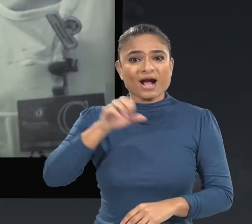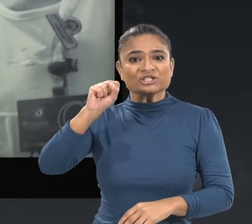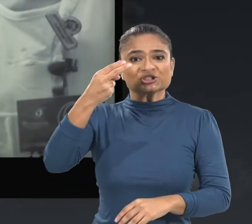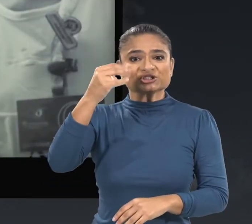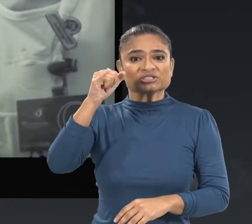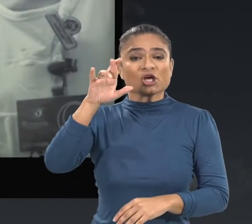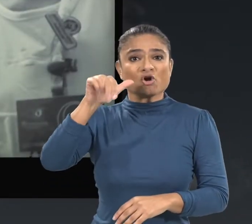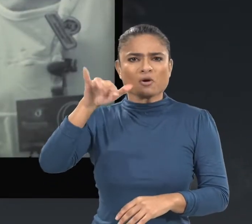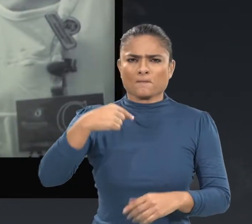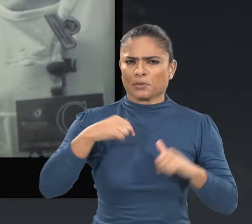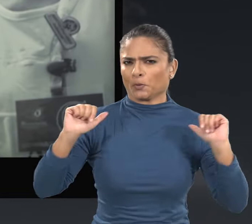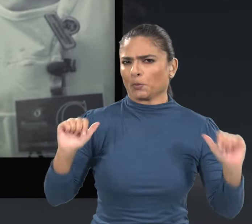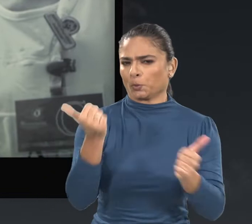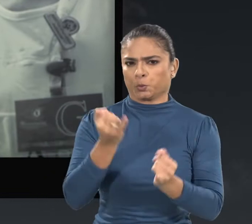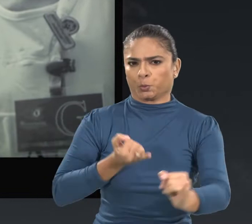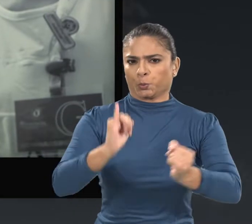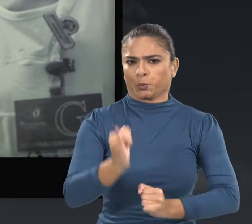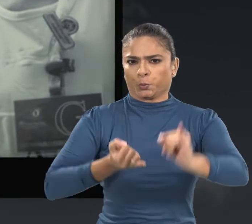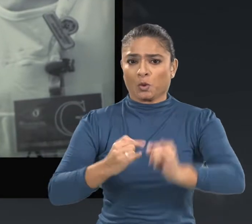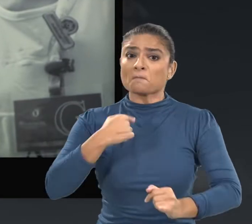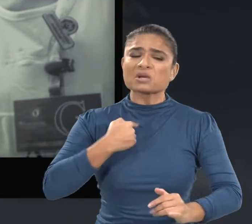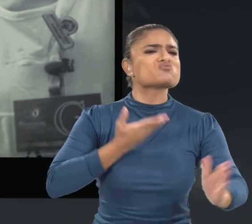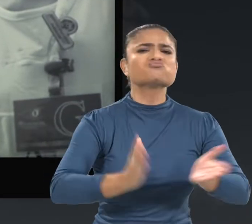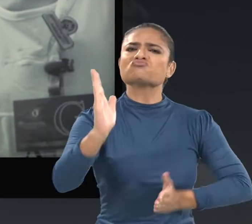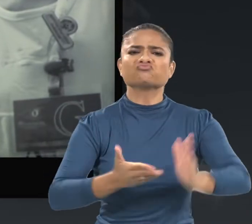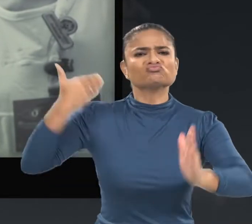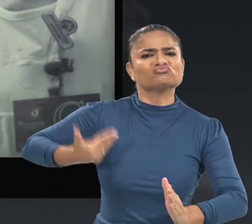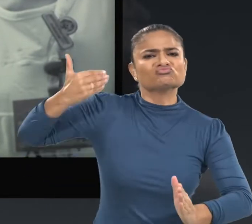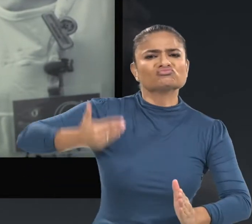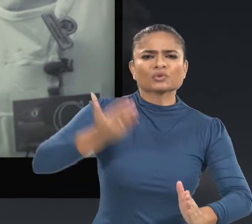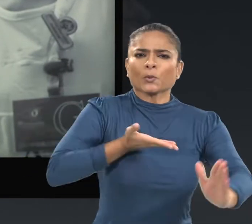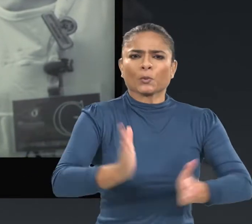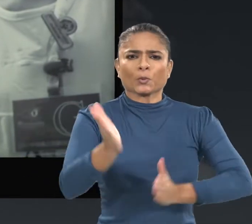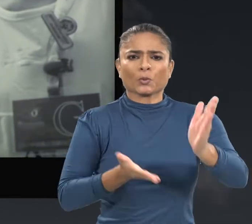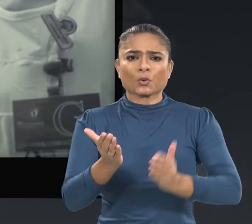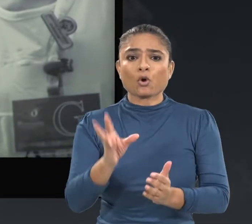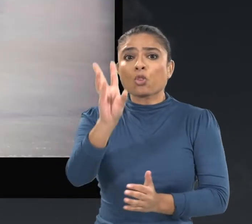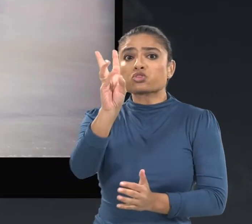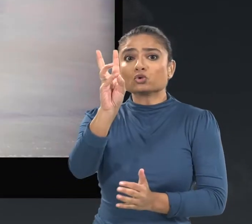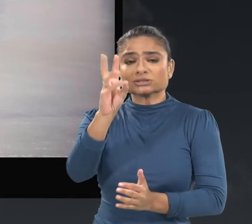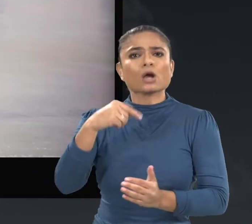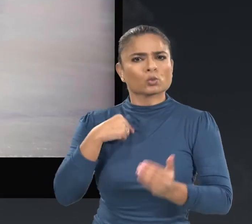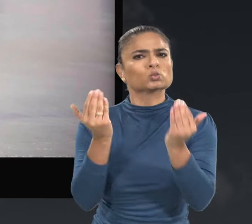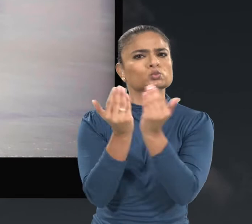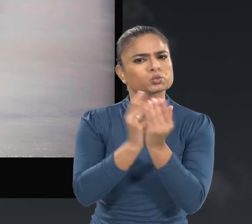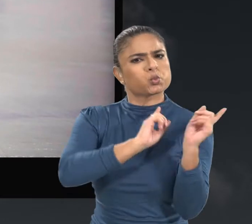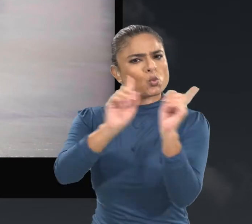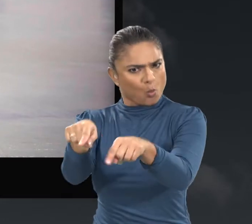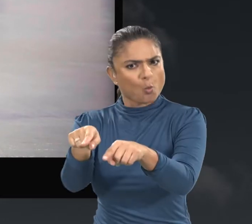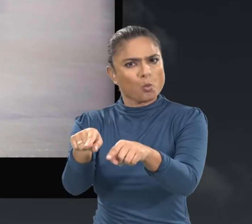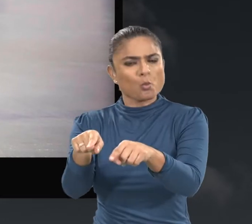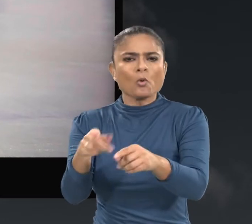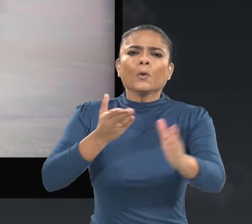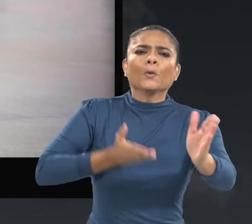Hi, my name is Chanel Malgeswart. I am a speed skater. I skate a lot of times. I go with